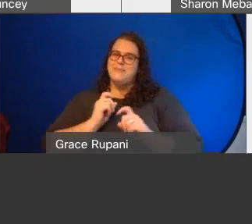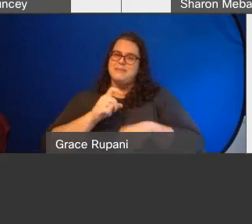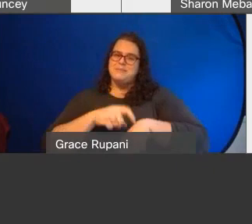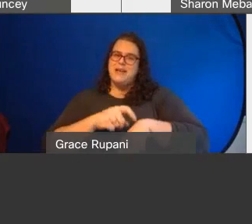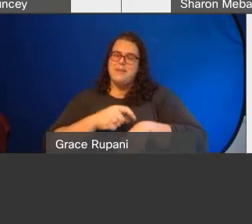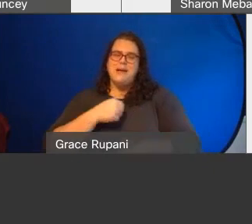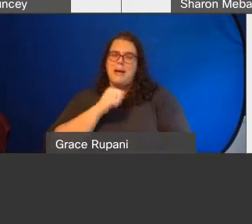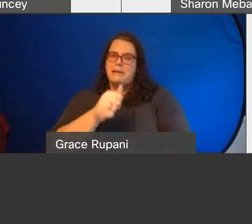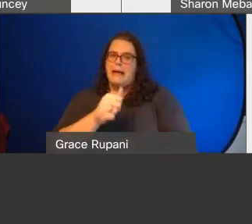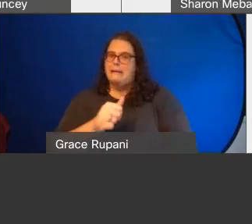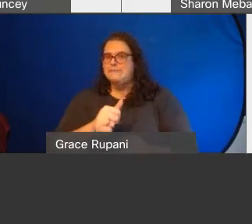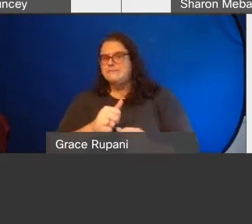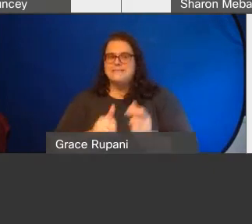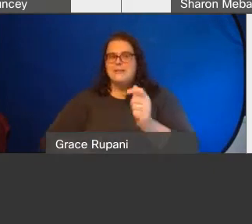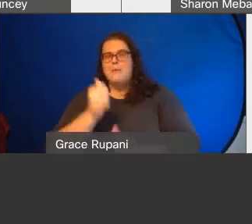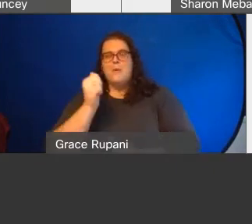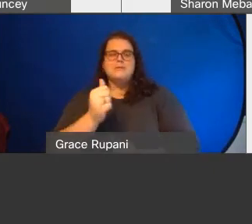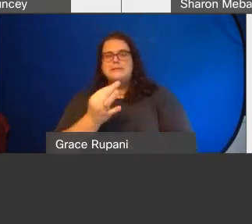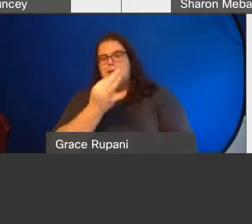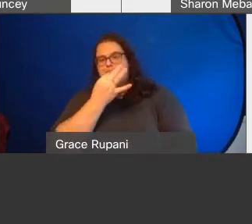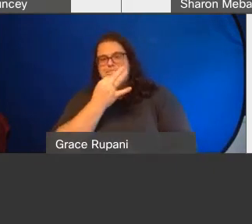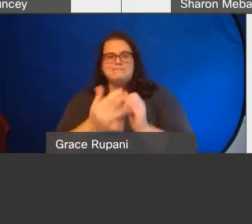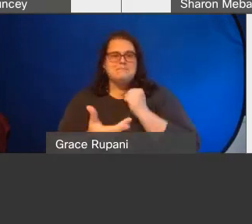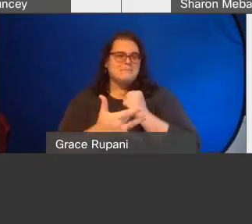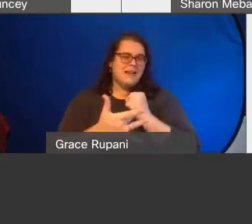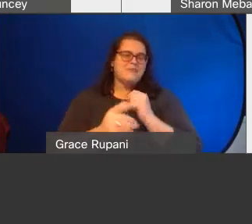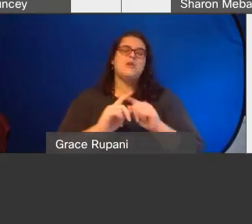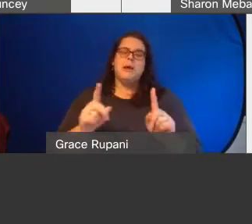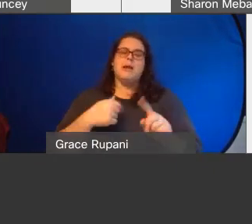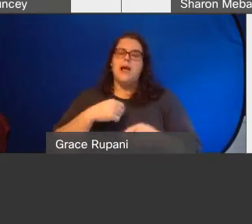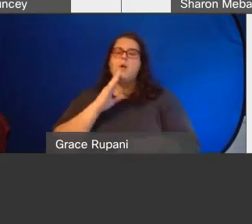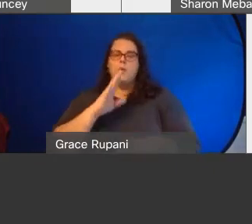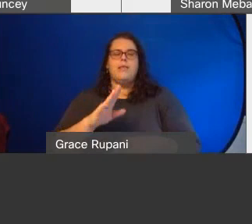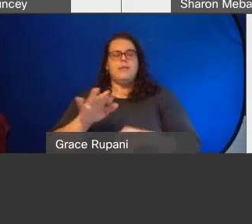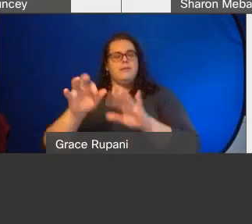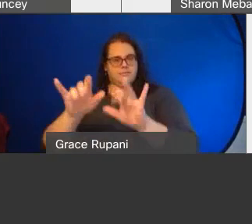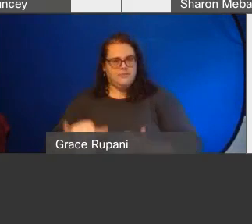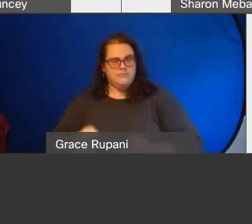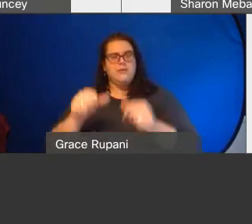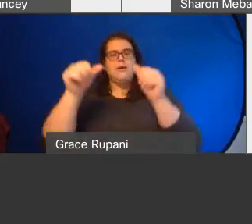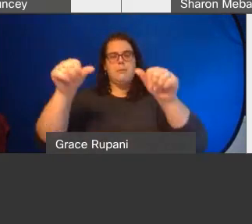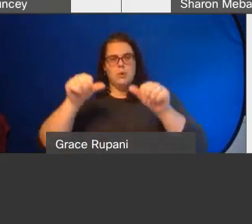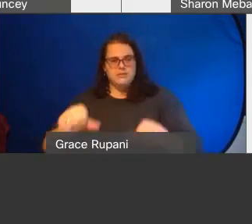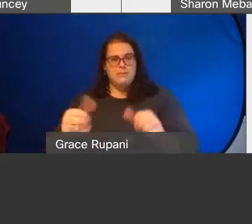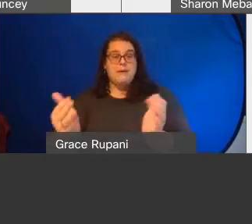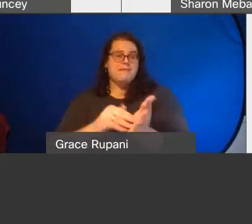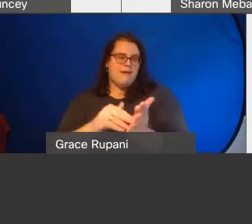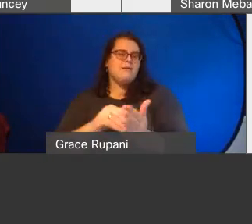in technology, but I will repost them as soon as